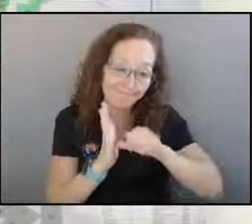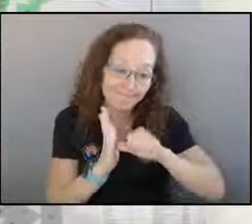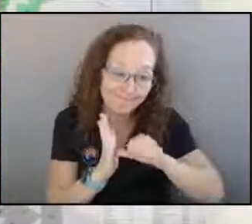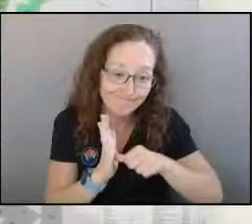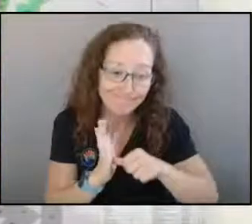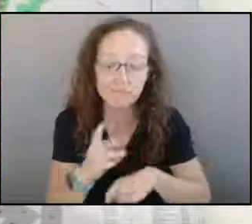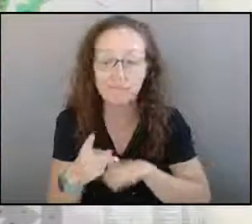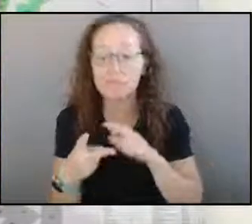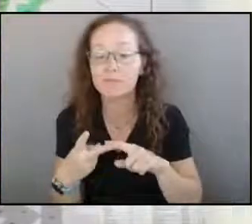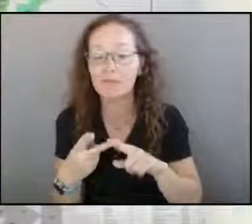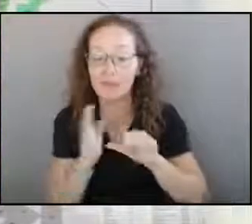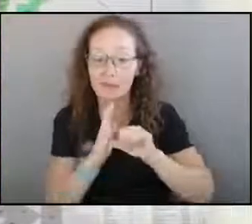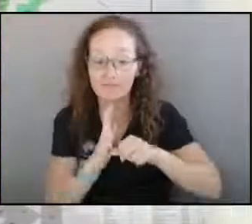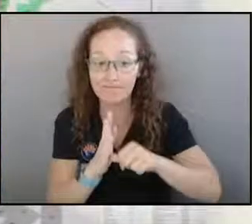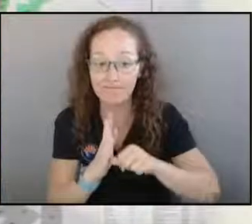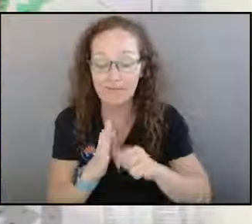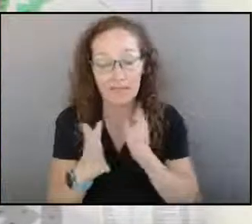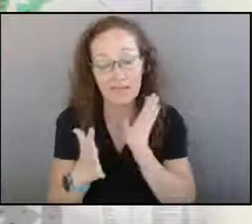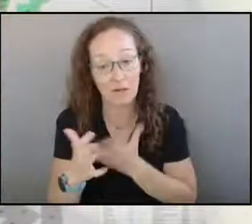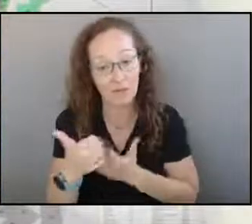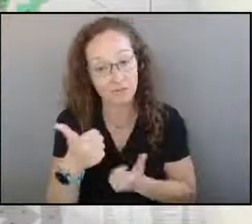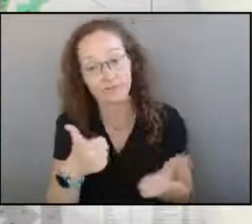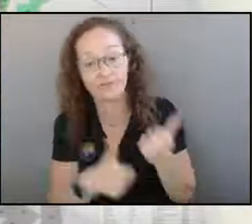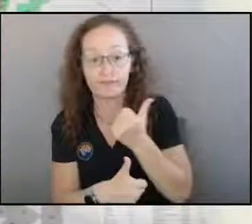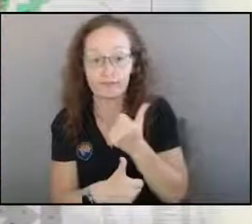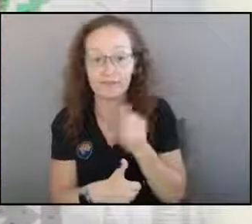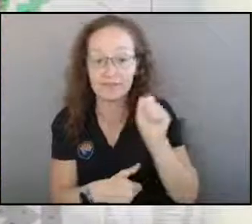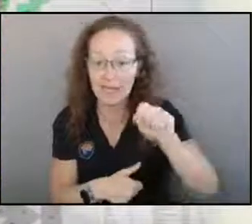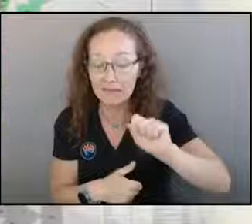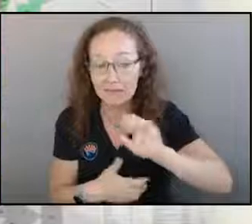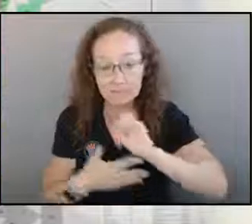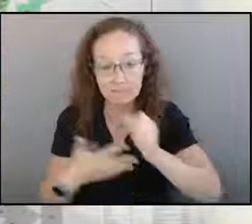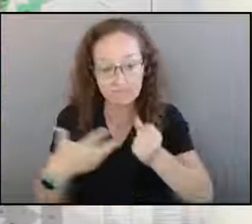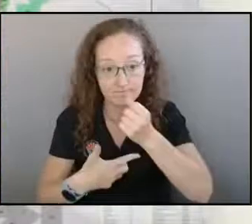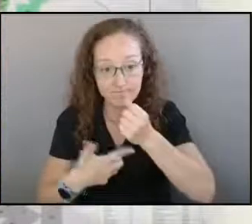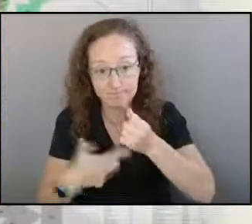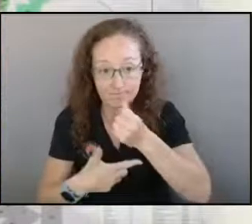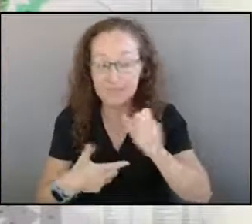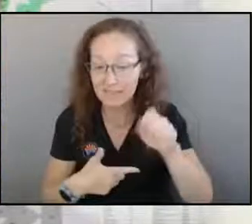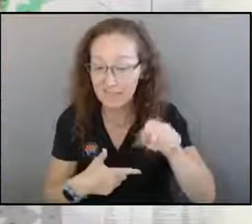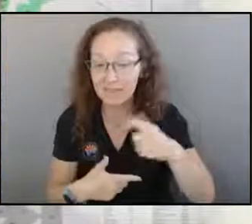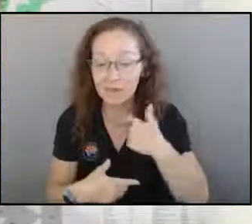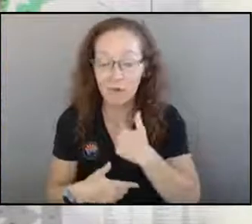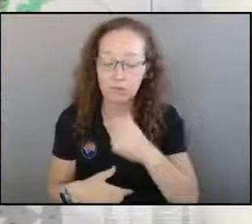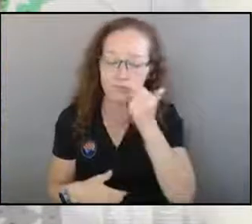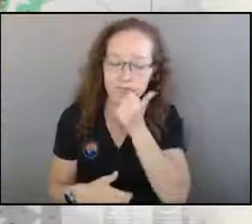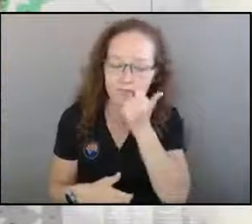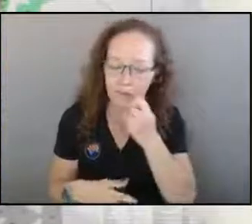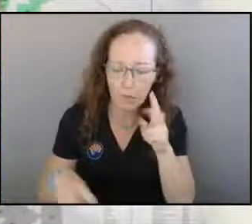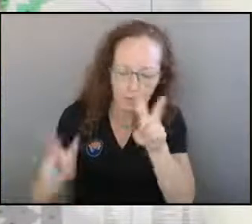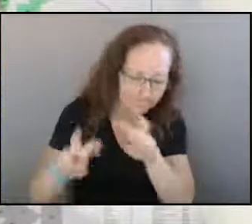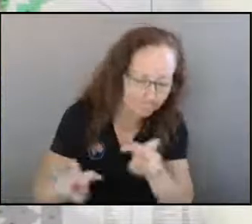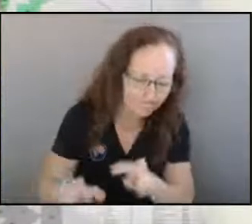that is something that's very high on our priority list, and we'll definitely be on top of that each and every day.